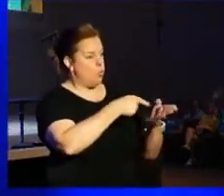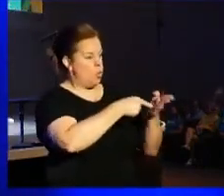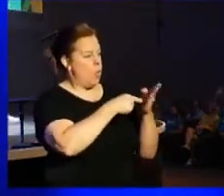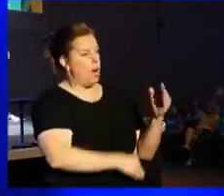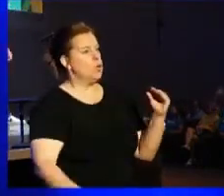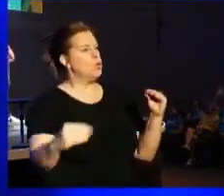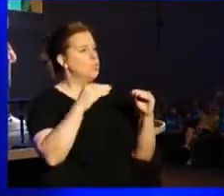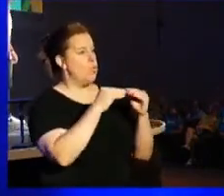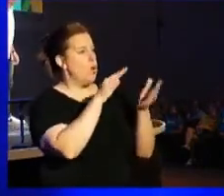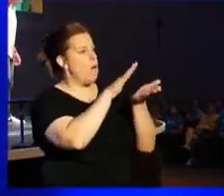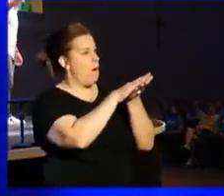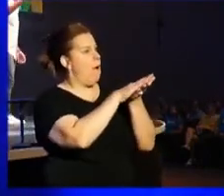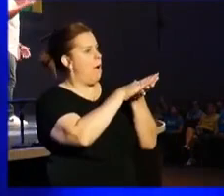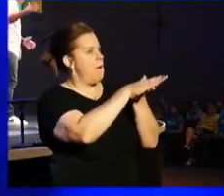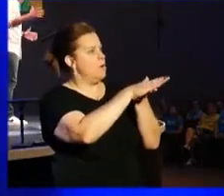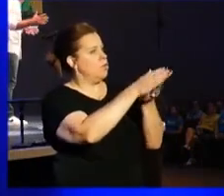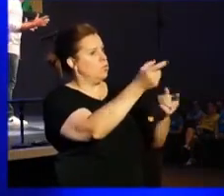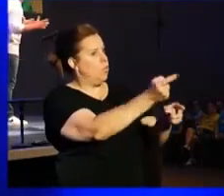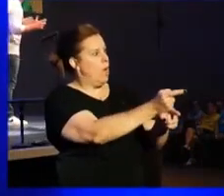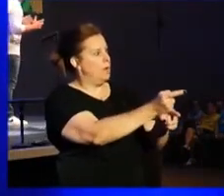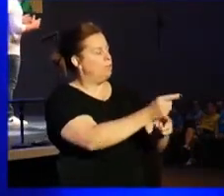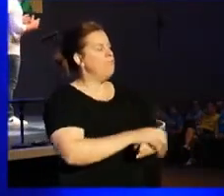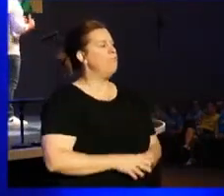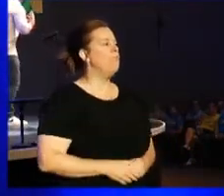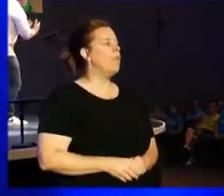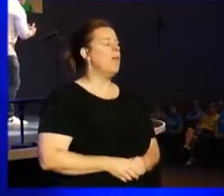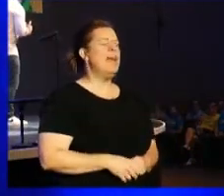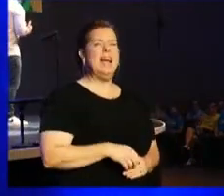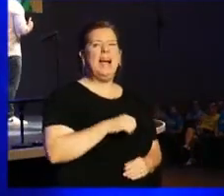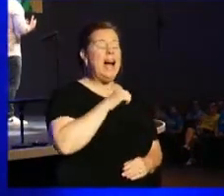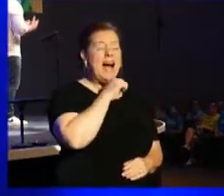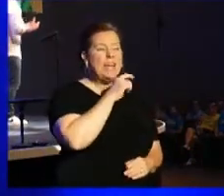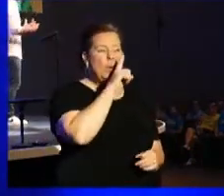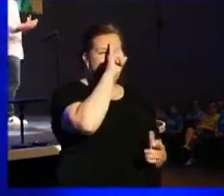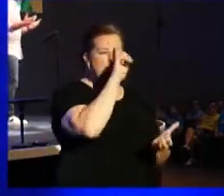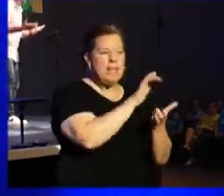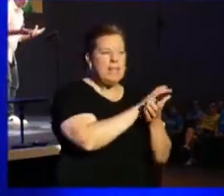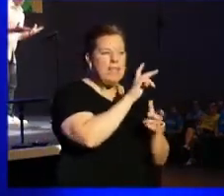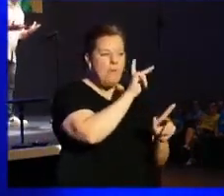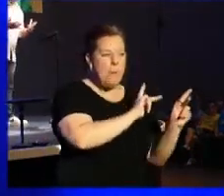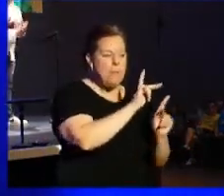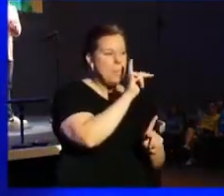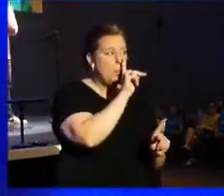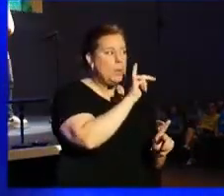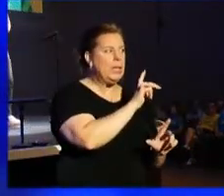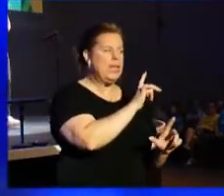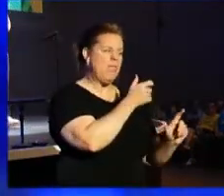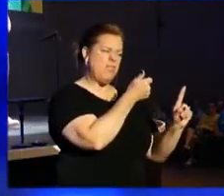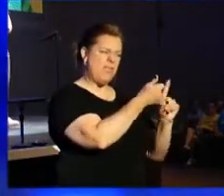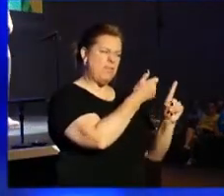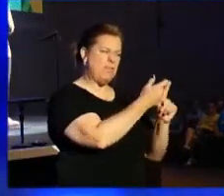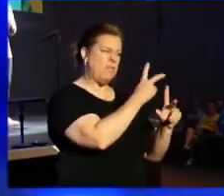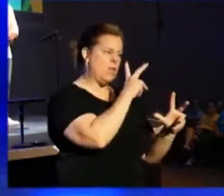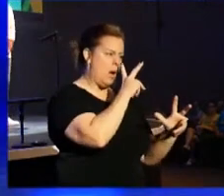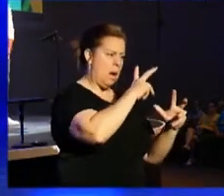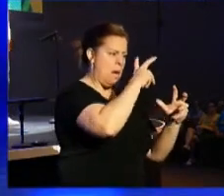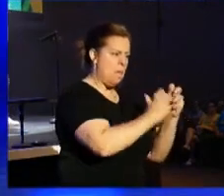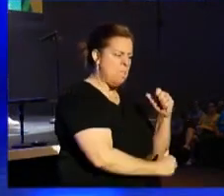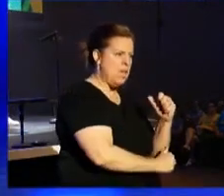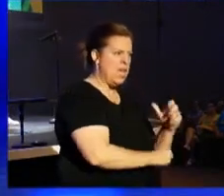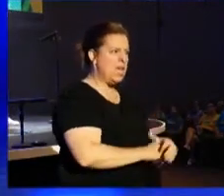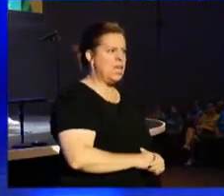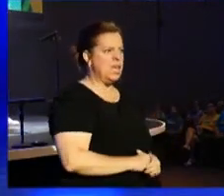needs more kindness. I don't think people are actively being mean, where we can just walk around and go, hey,